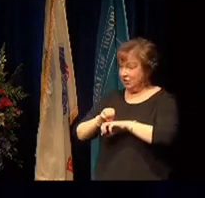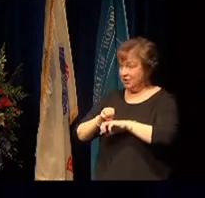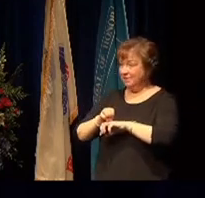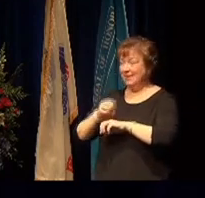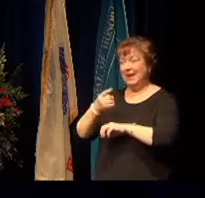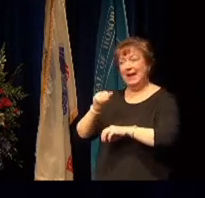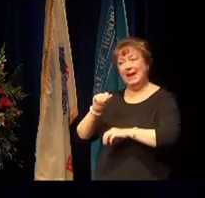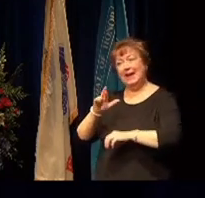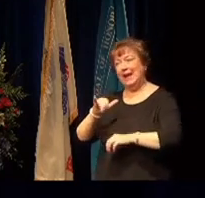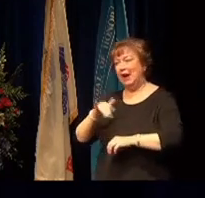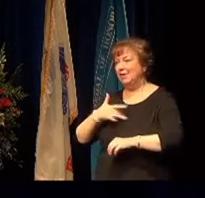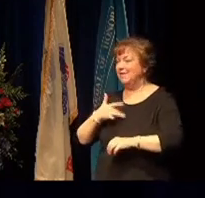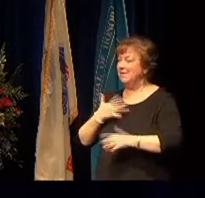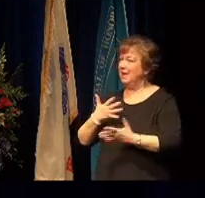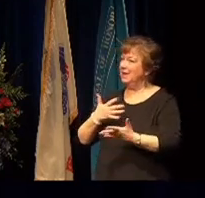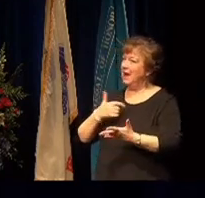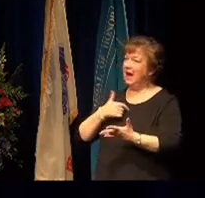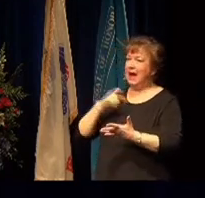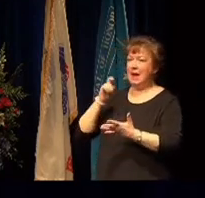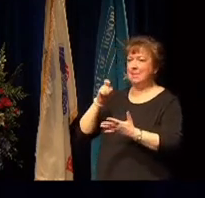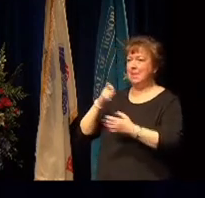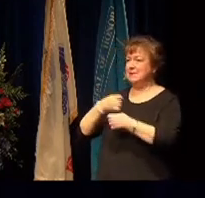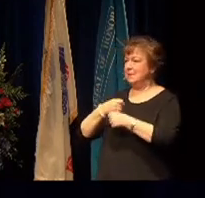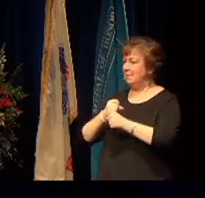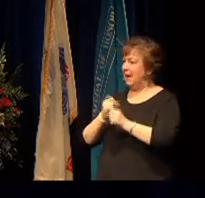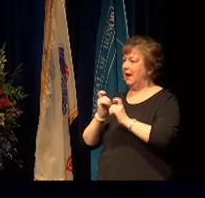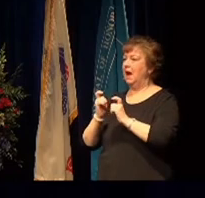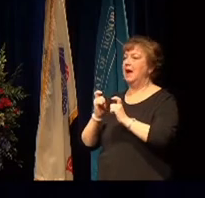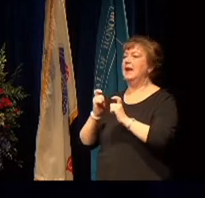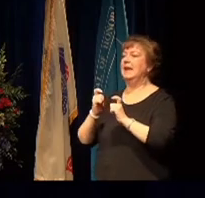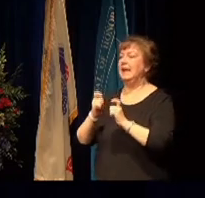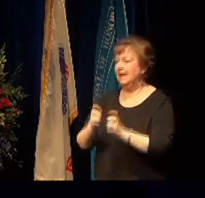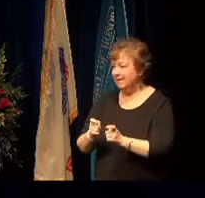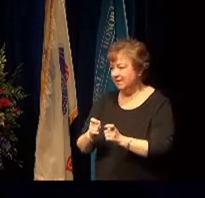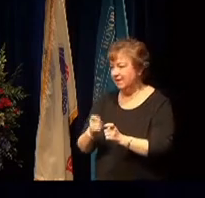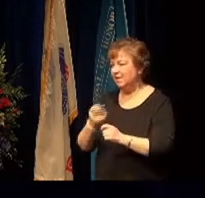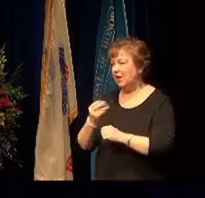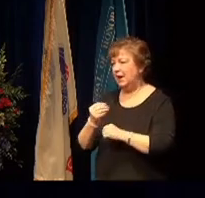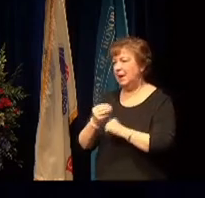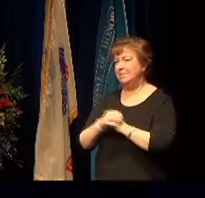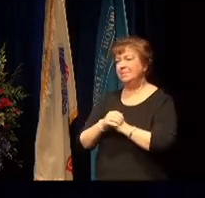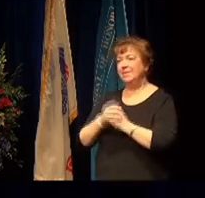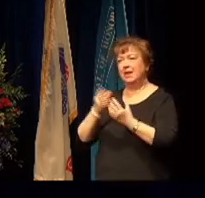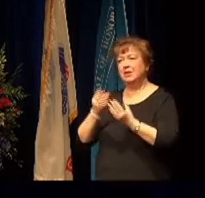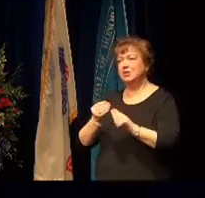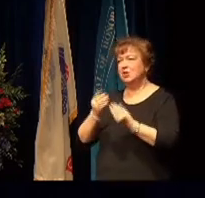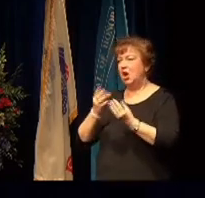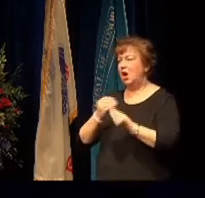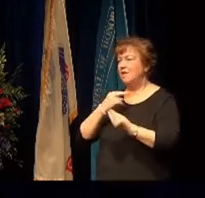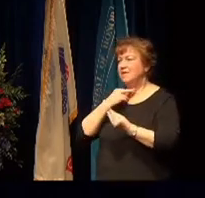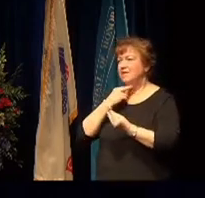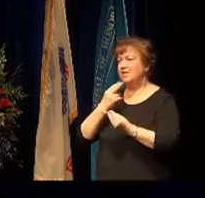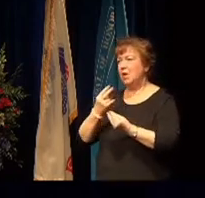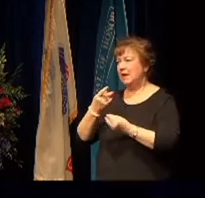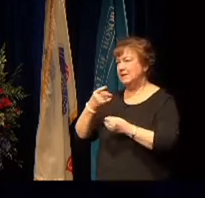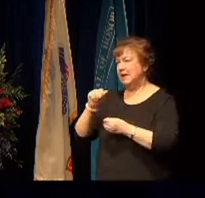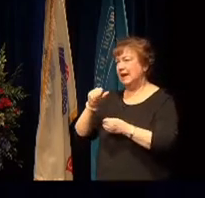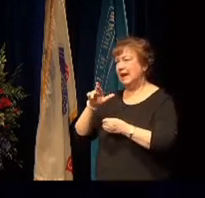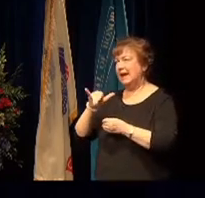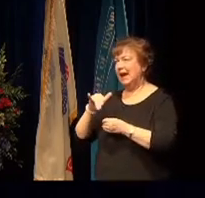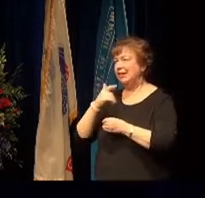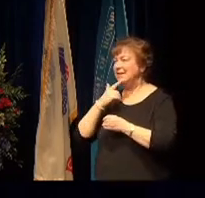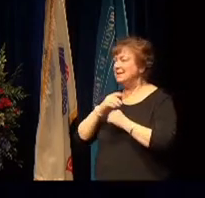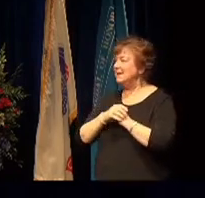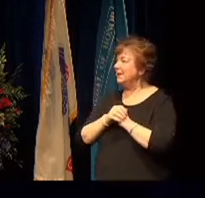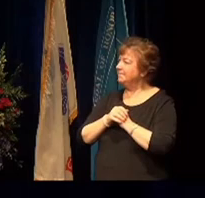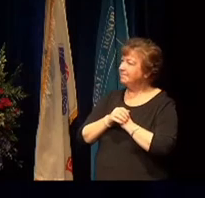he needed to make a gift. His soft voice was very articulate. He said, it needs